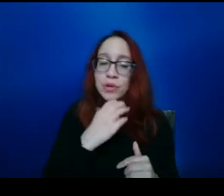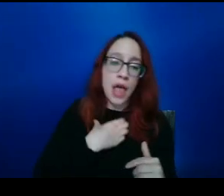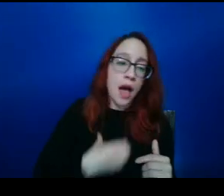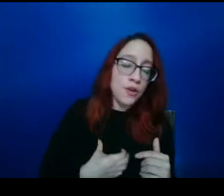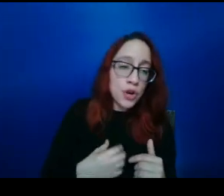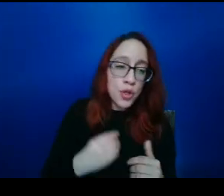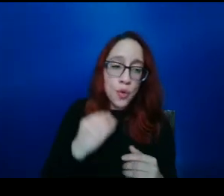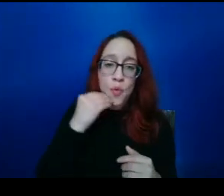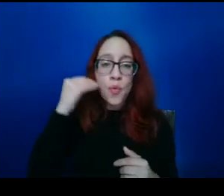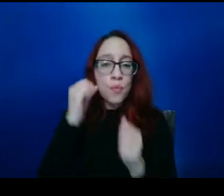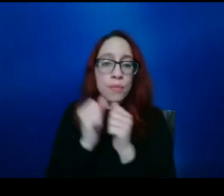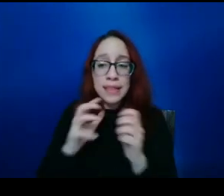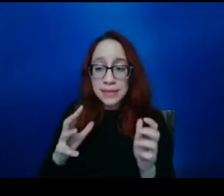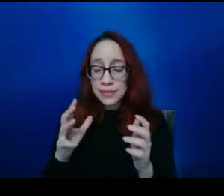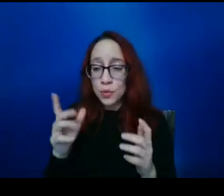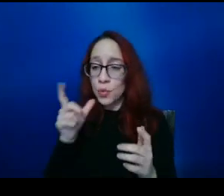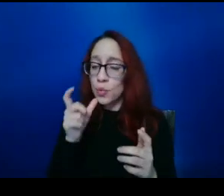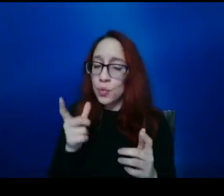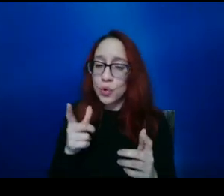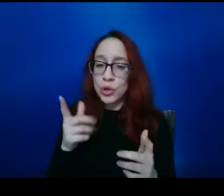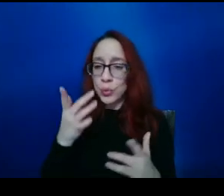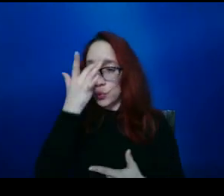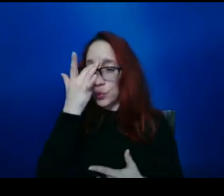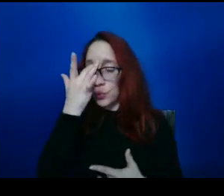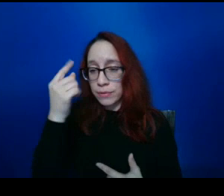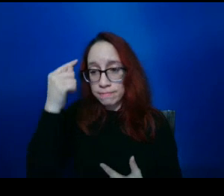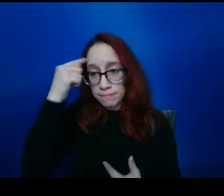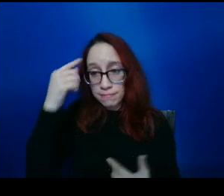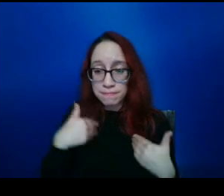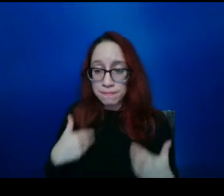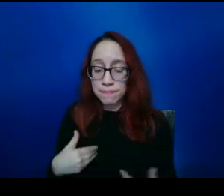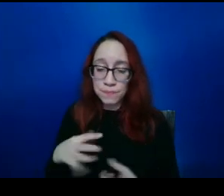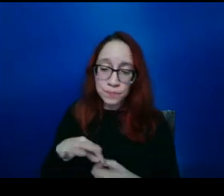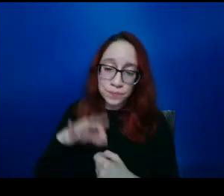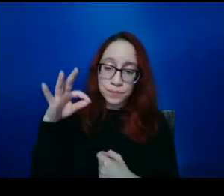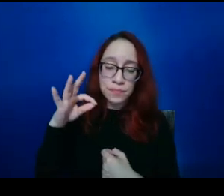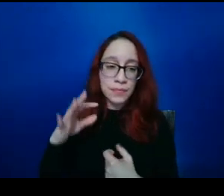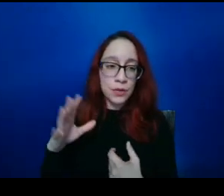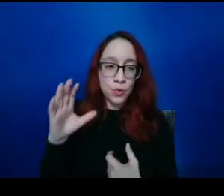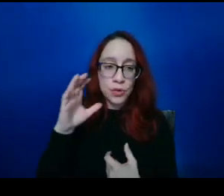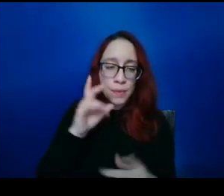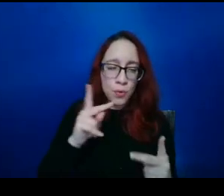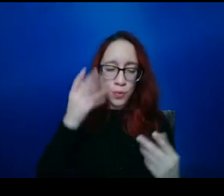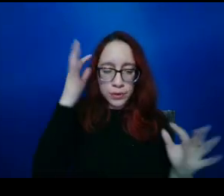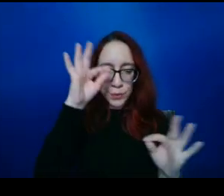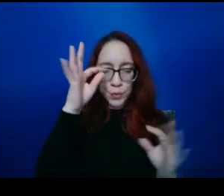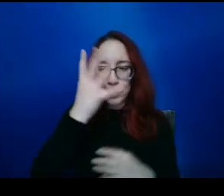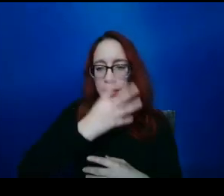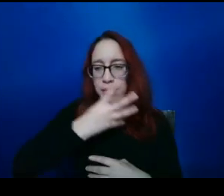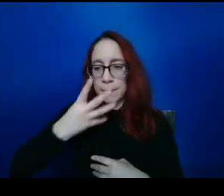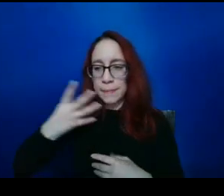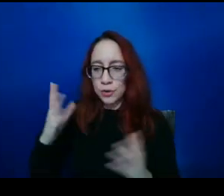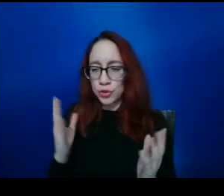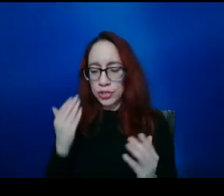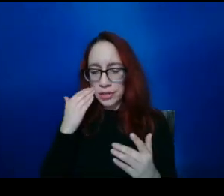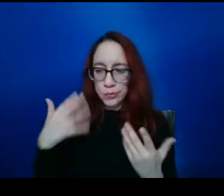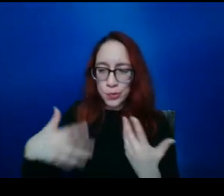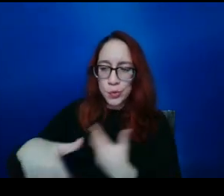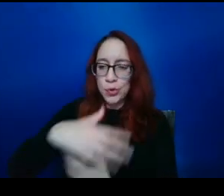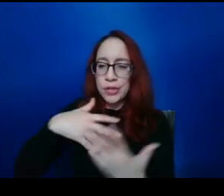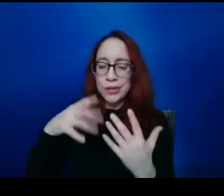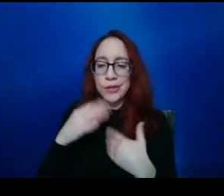homeless, those who are ill in body, mind, or spirit, the strangers and immigrants in our midst, those who